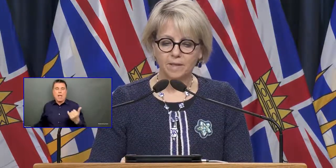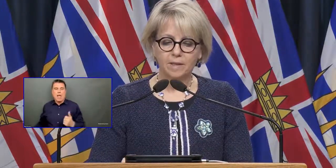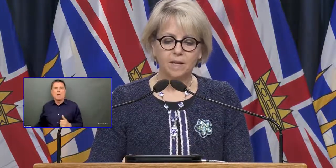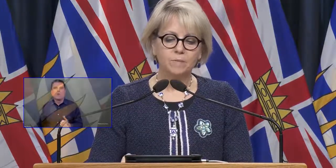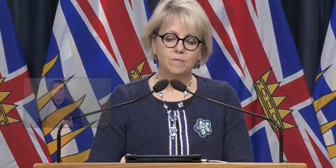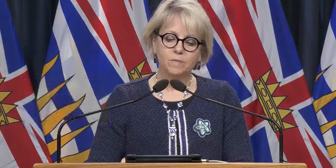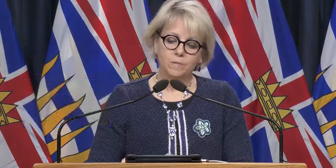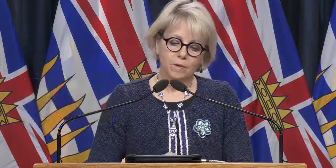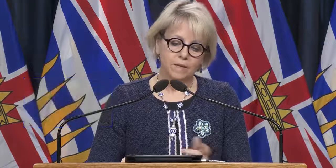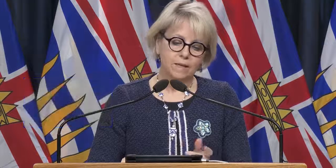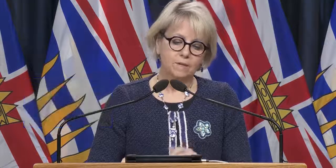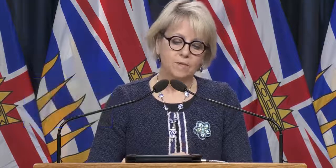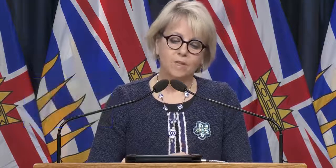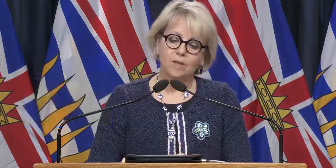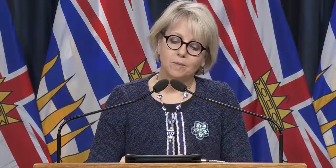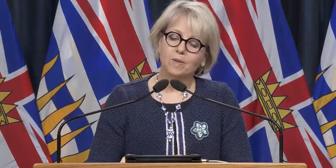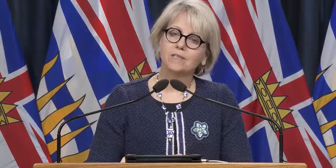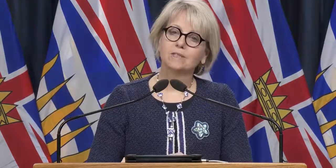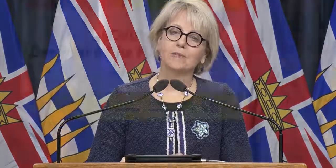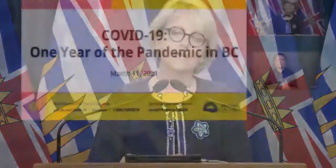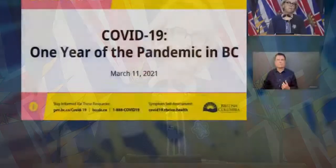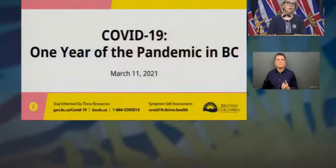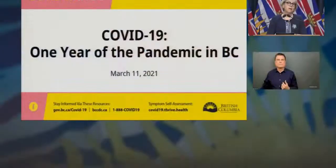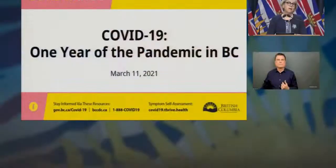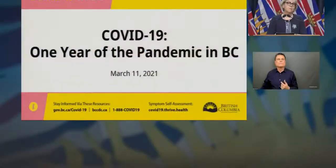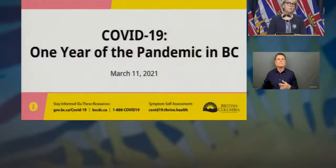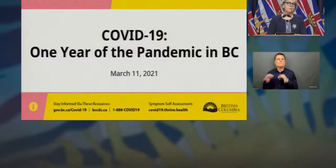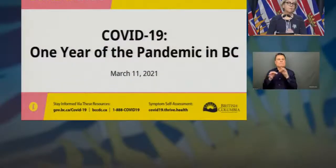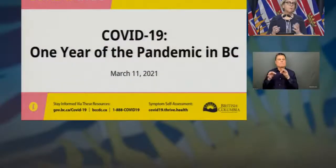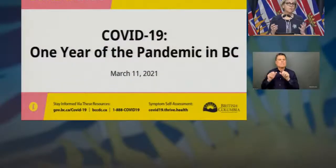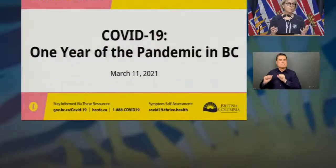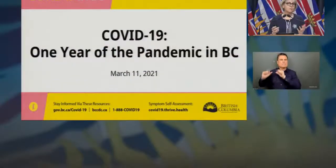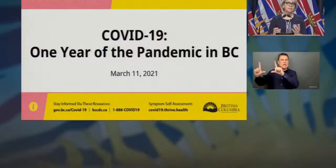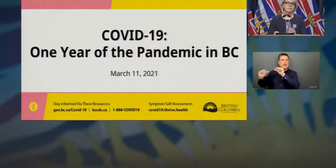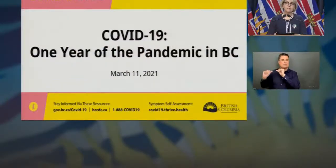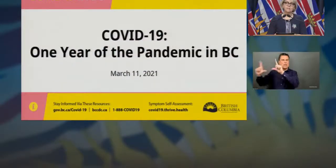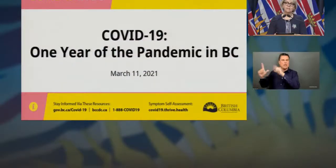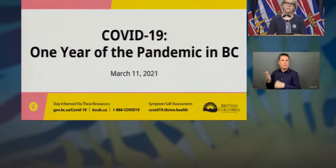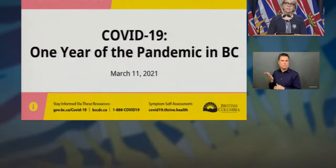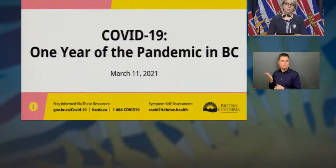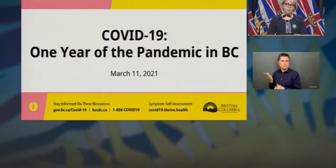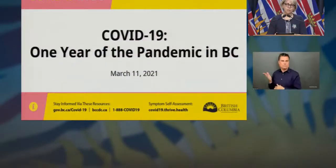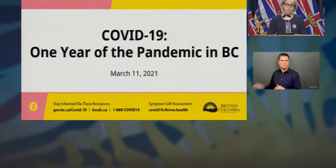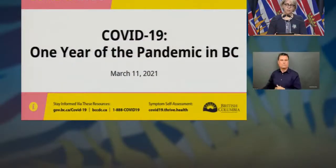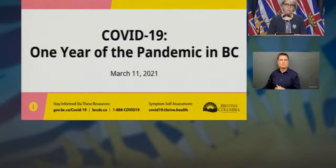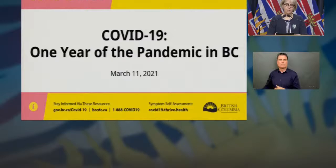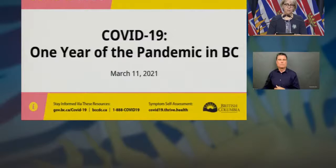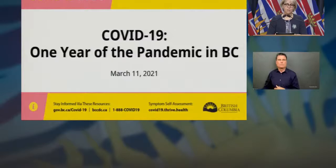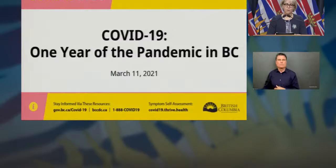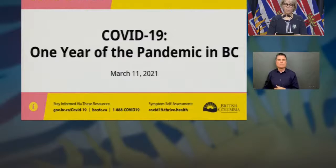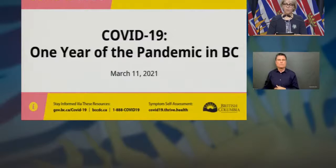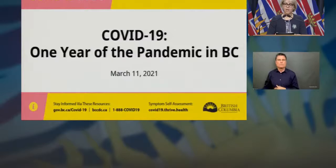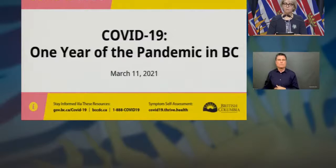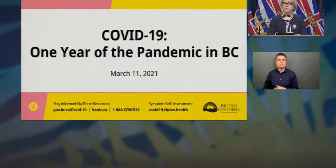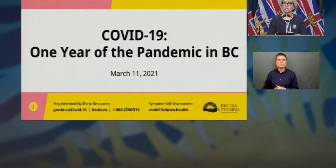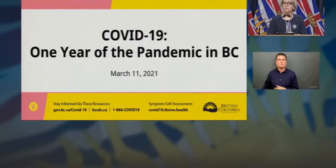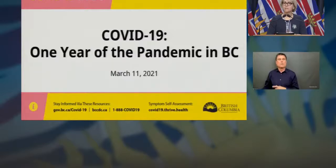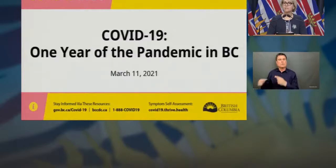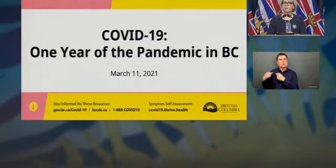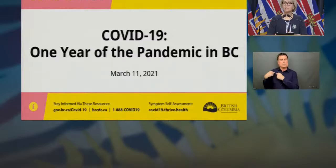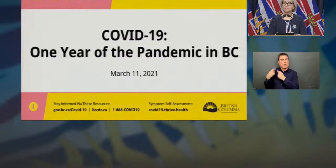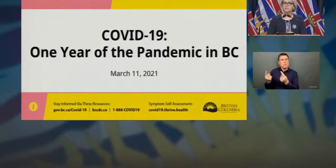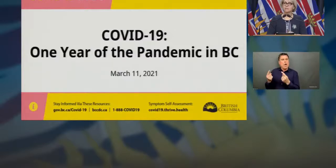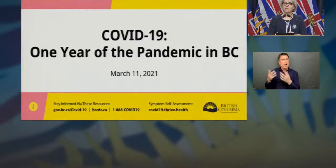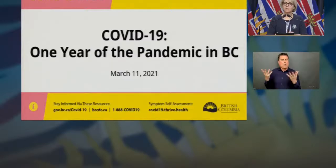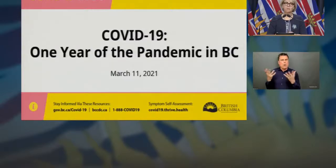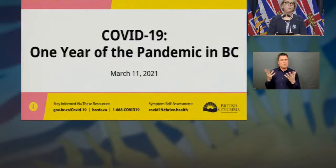pandemic. And with what we've talked about is really most of these data will show you a summary of where we have been in